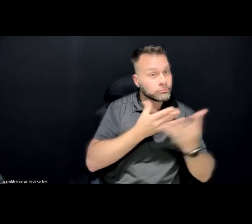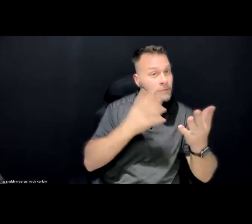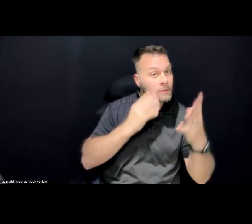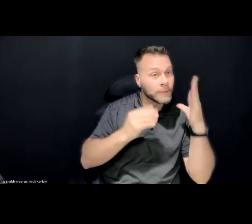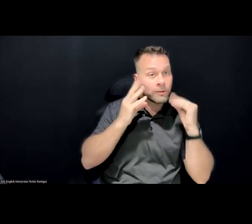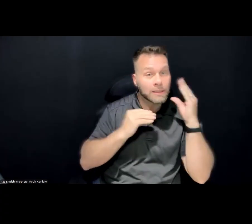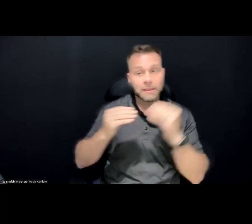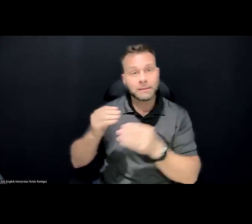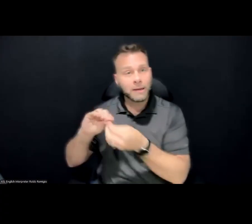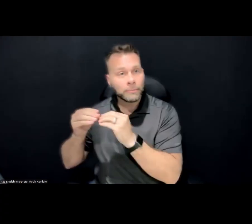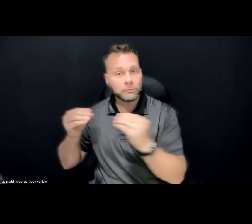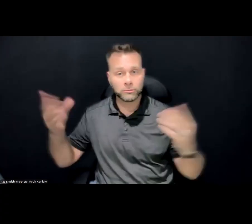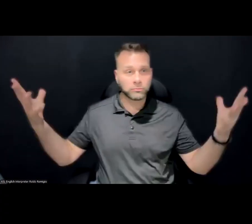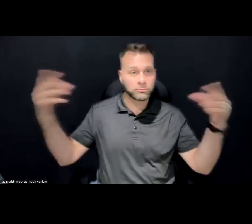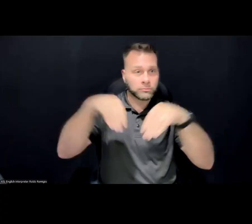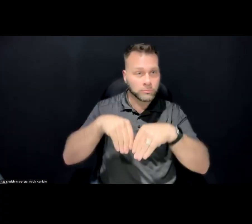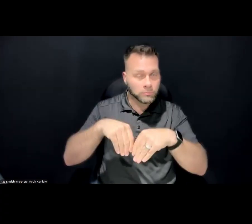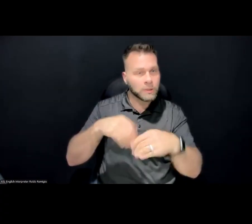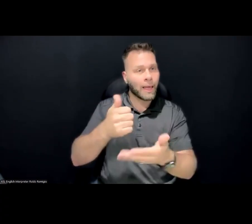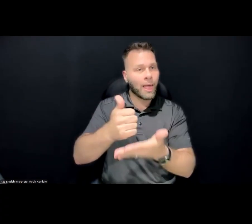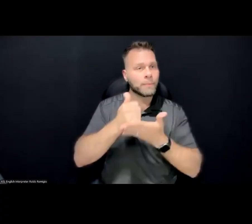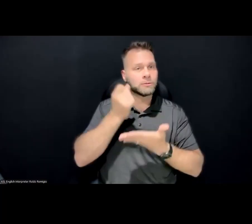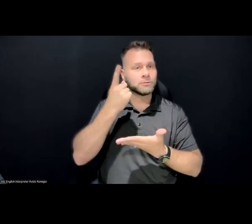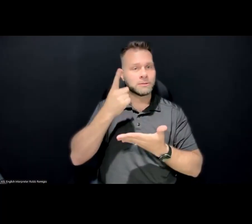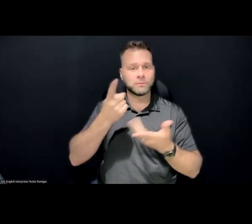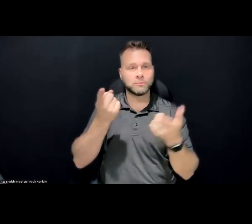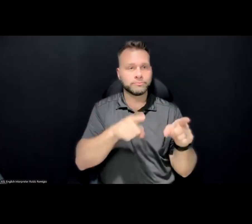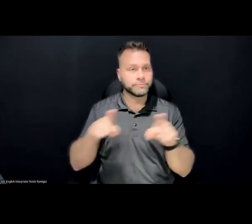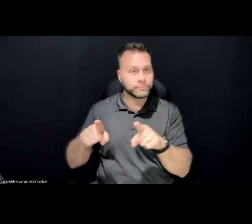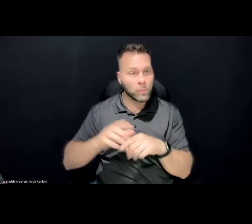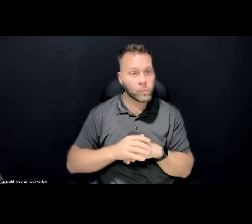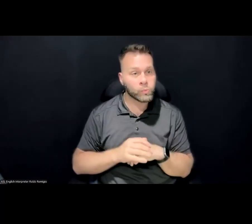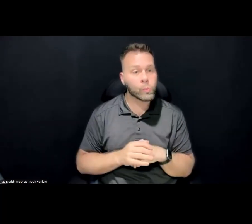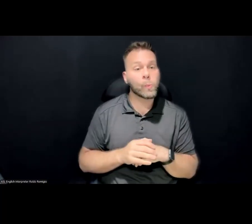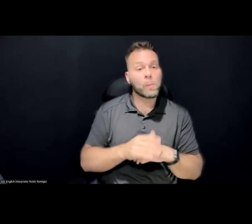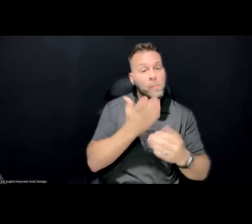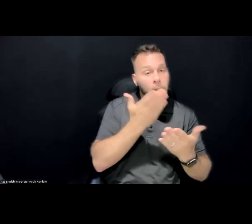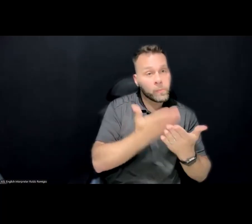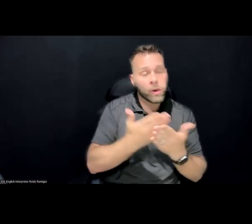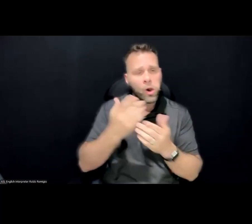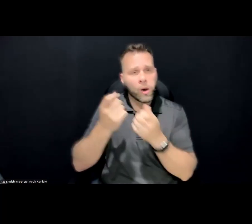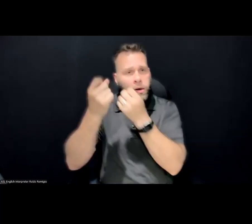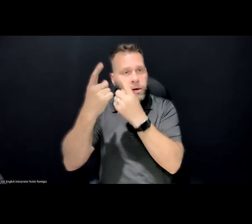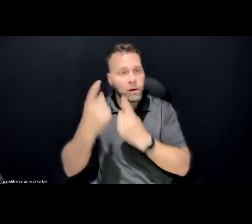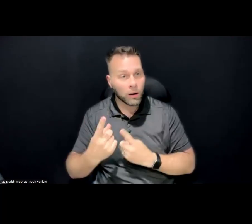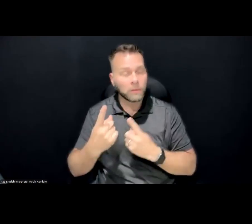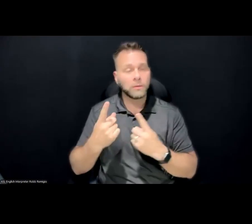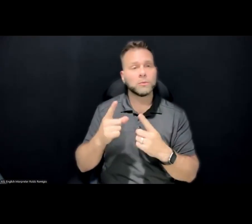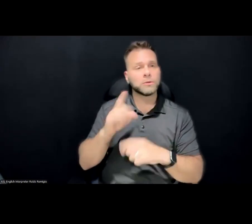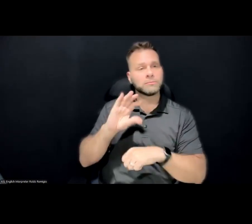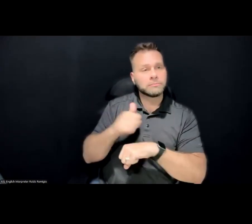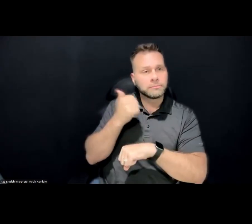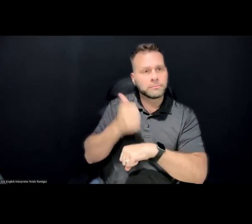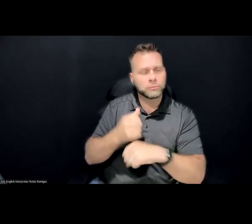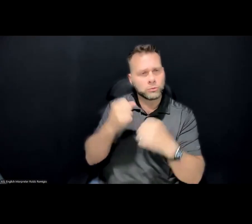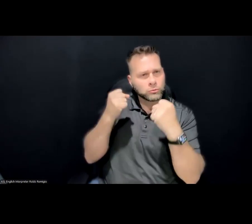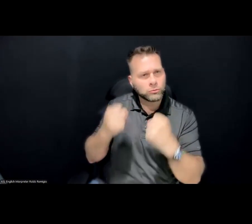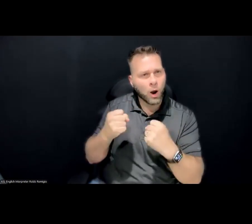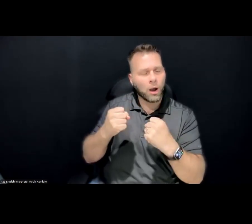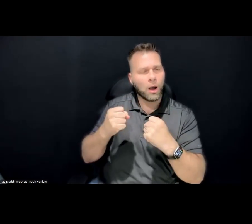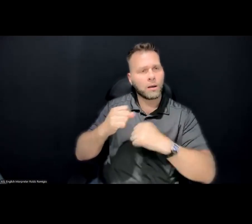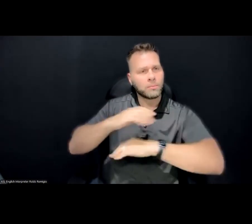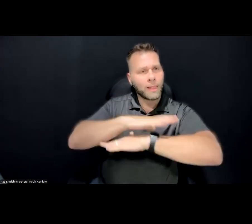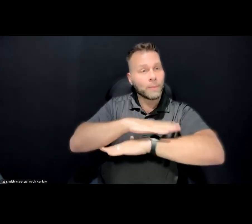narratives. By centering our stories in both evidence and empathy, we're building a powerful platform for